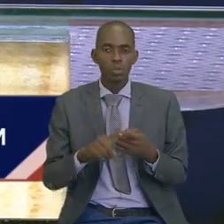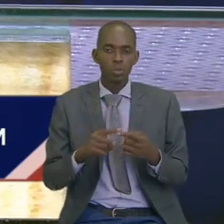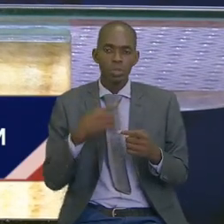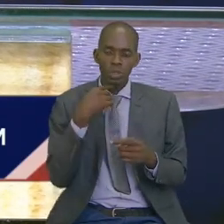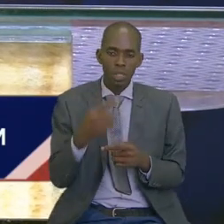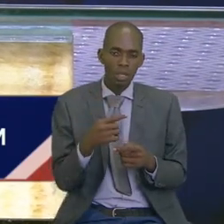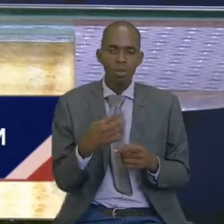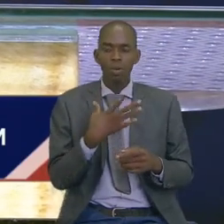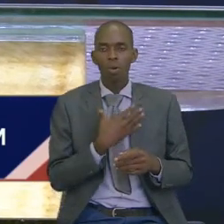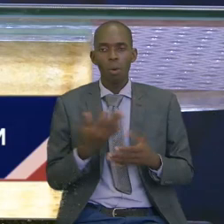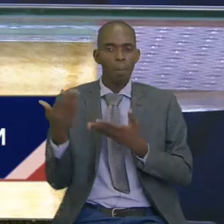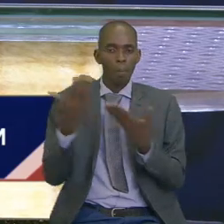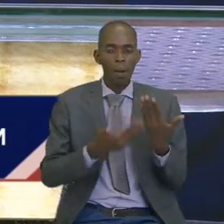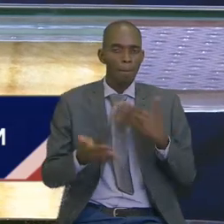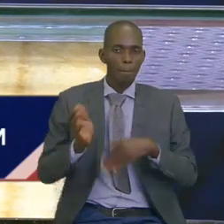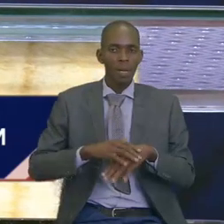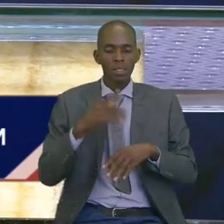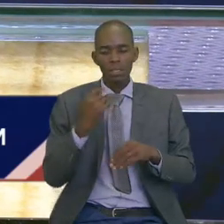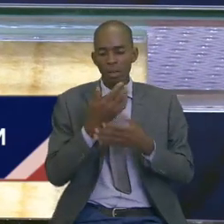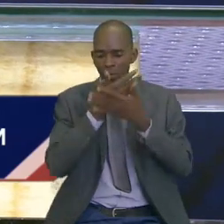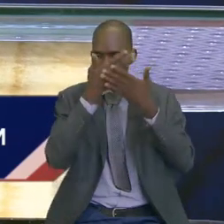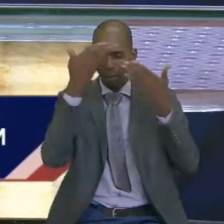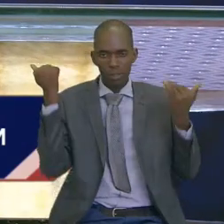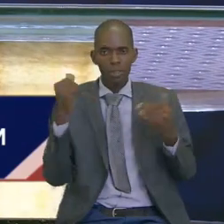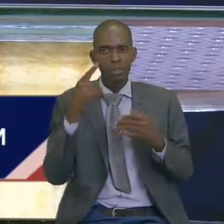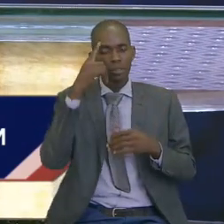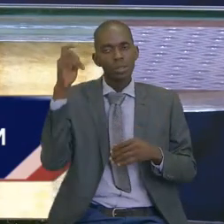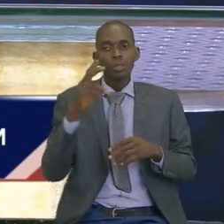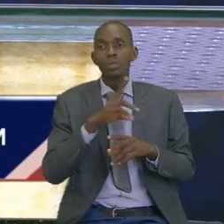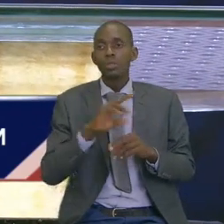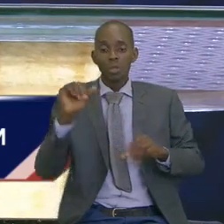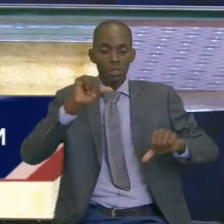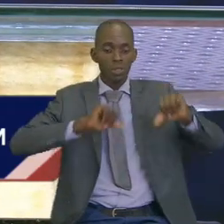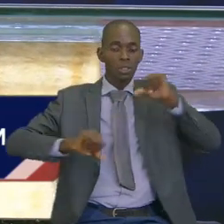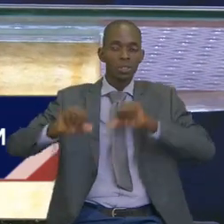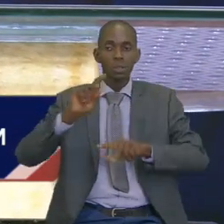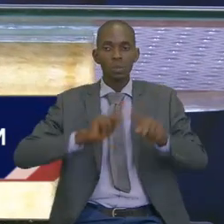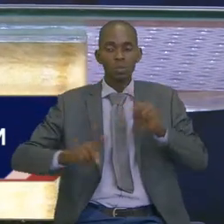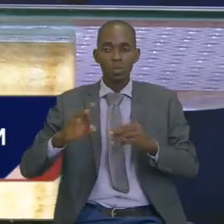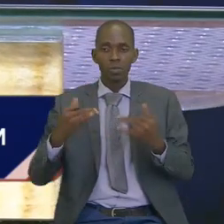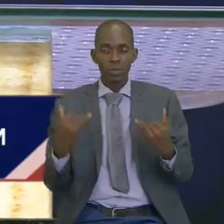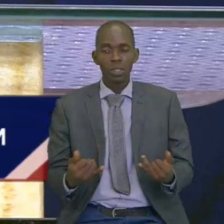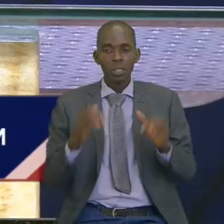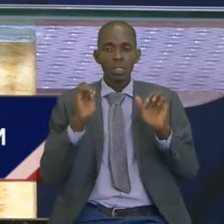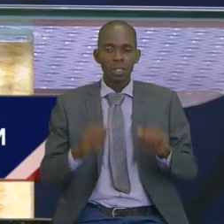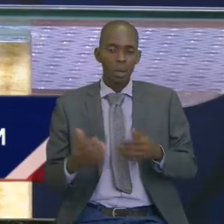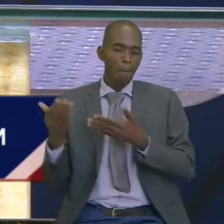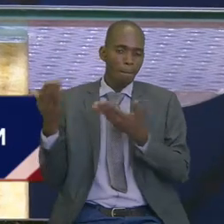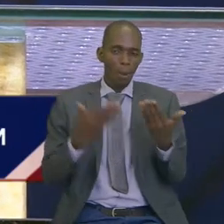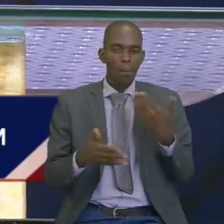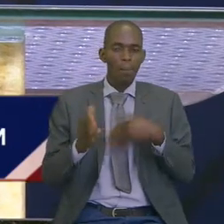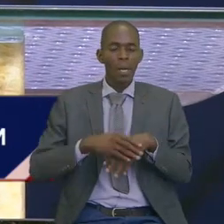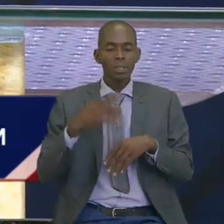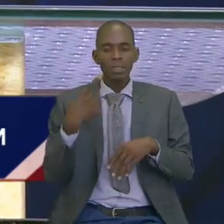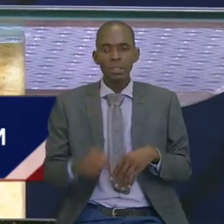discover, and watch all the scientific people of the day at the time of Babylon, what they were not able to